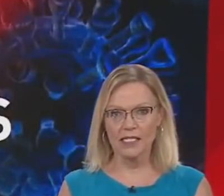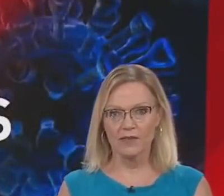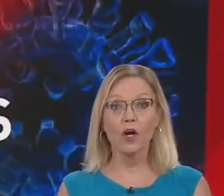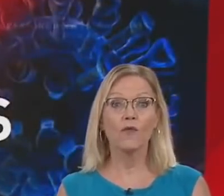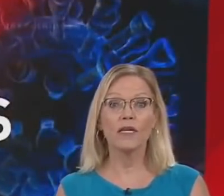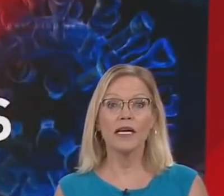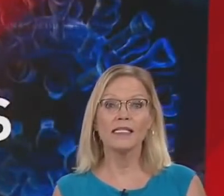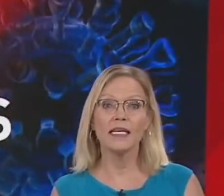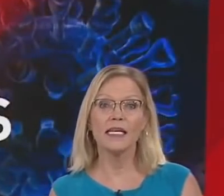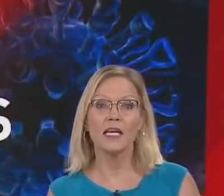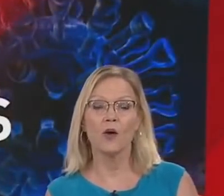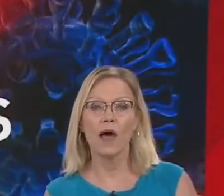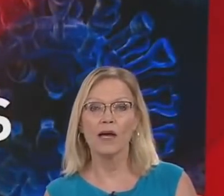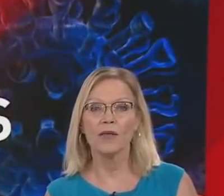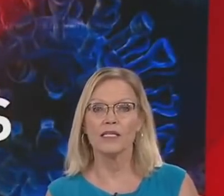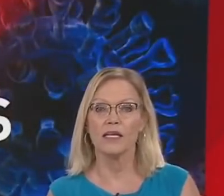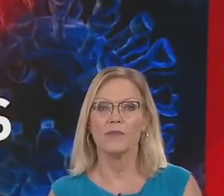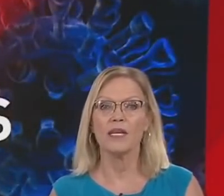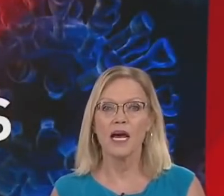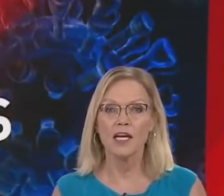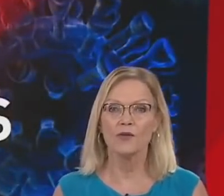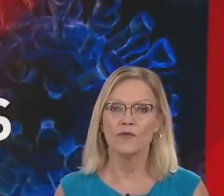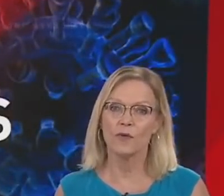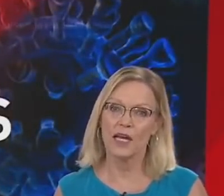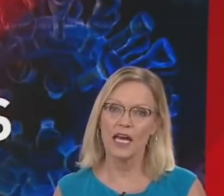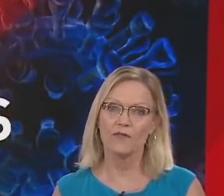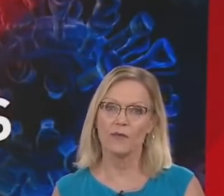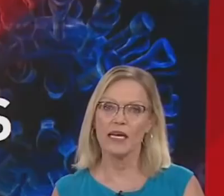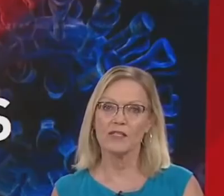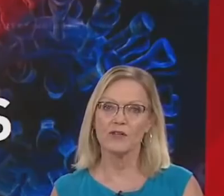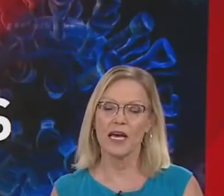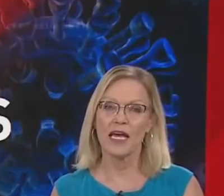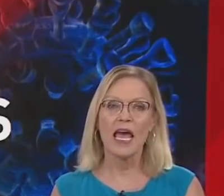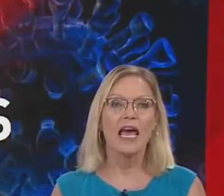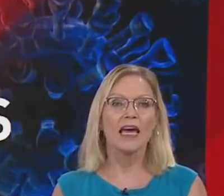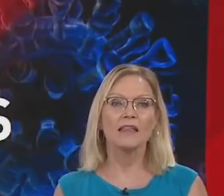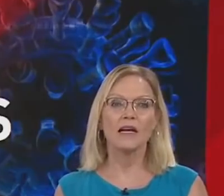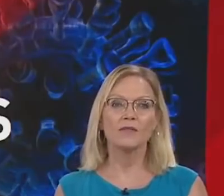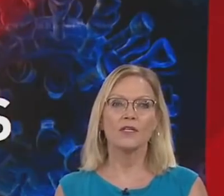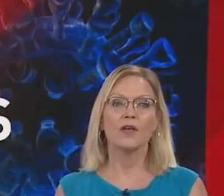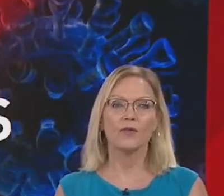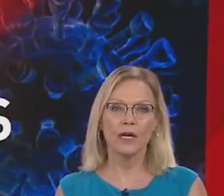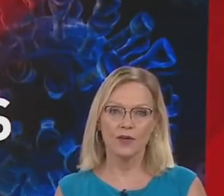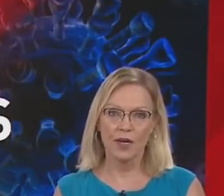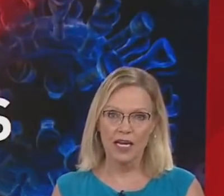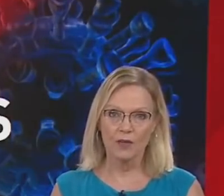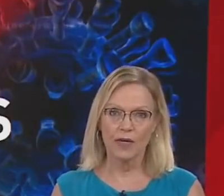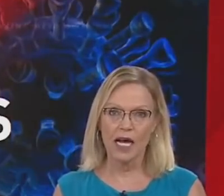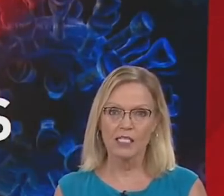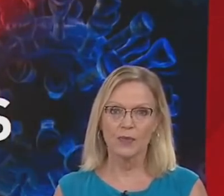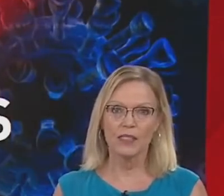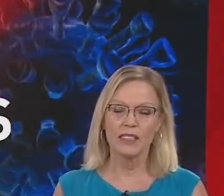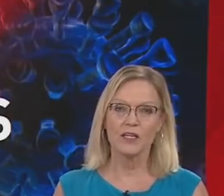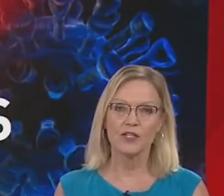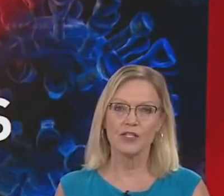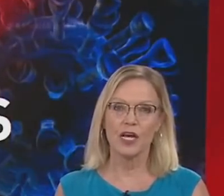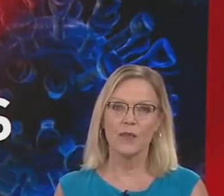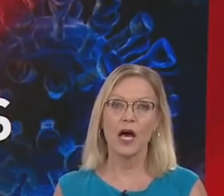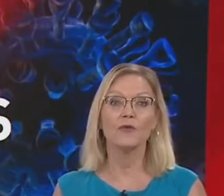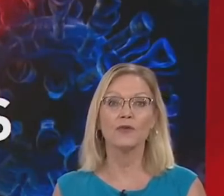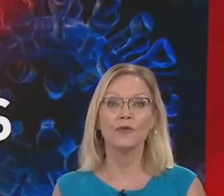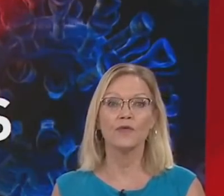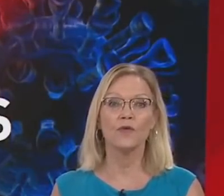you all on Thursday at 2 o'clock. Thank you very much. There are now 58,904 cases